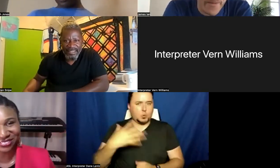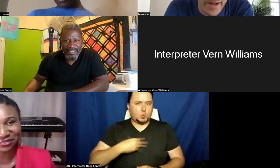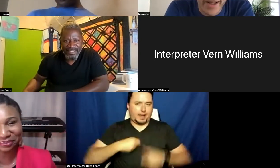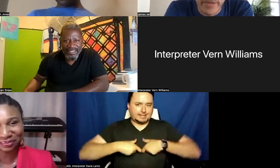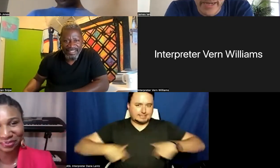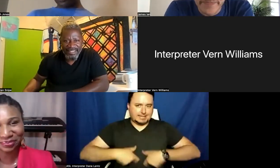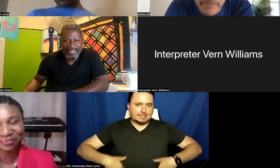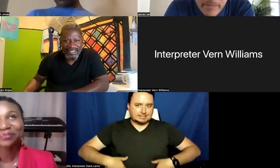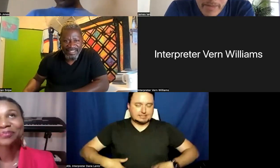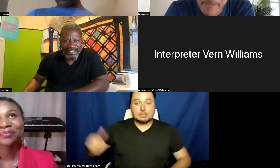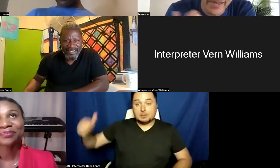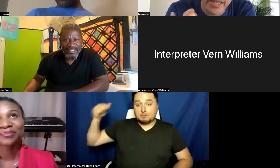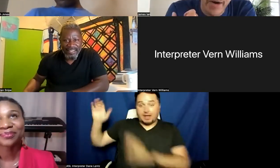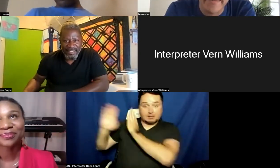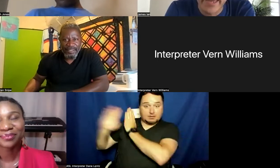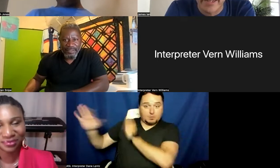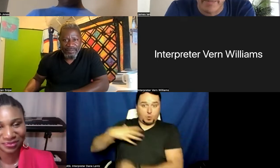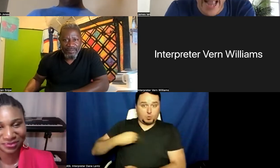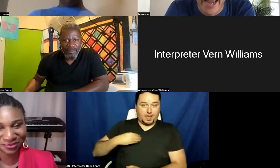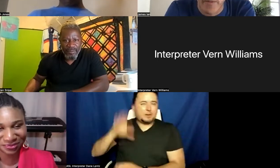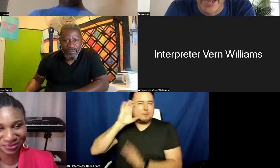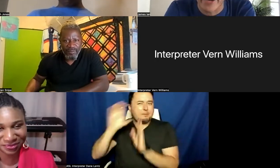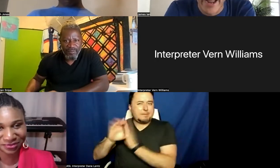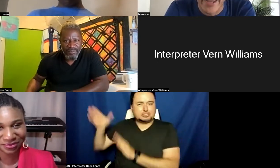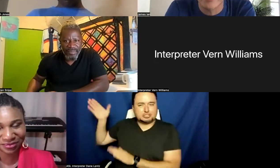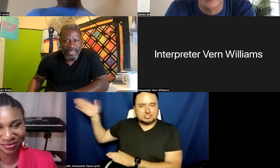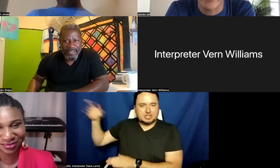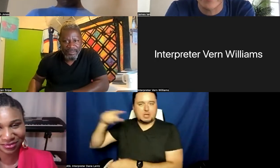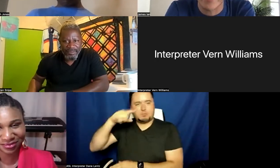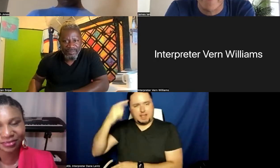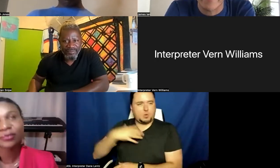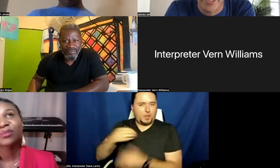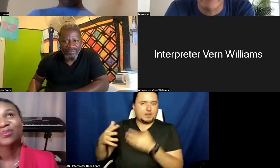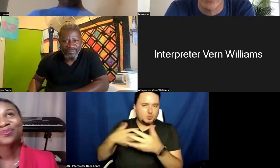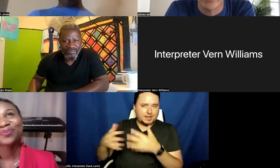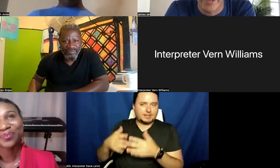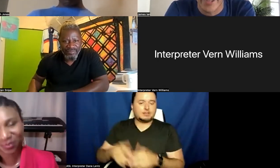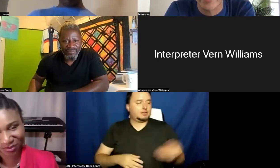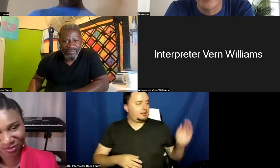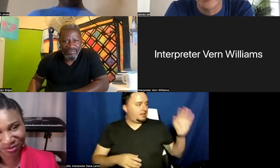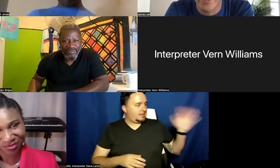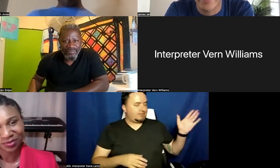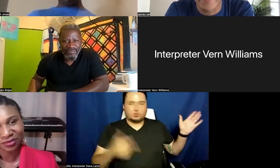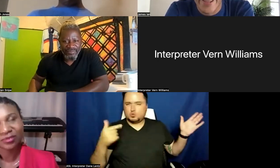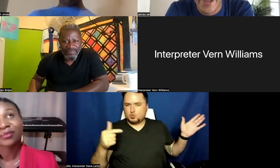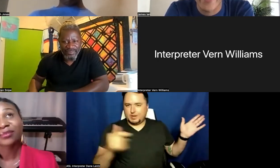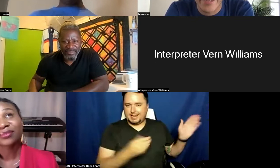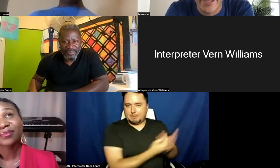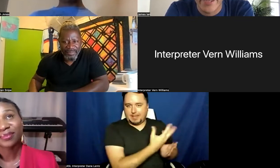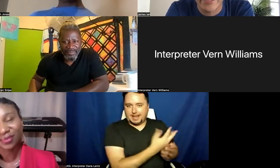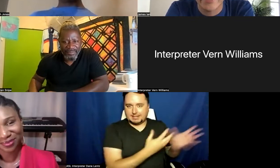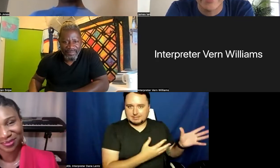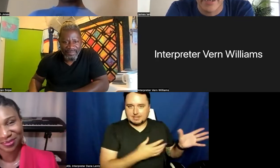a white wall with a picture over me. It's black and white and gray, green plant over my left shoulder, and my